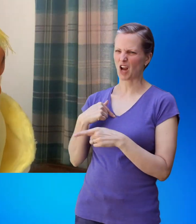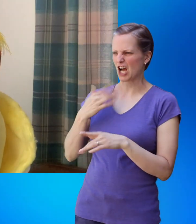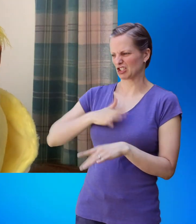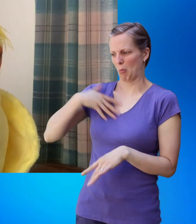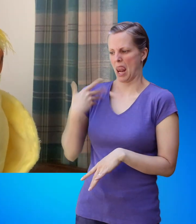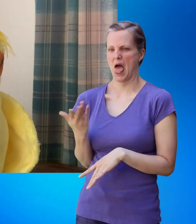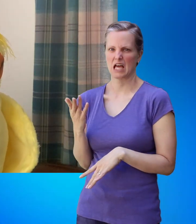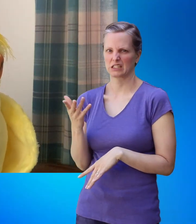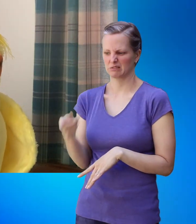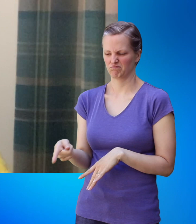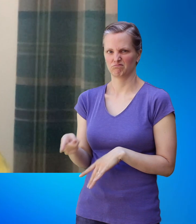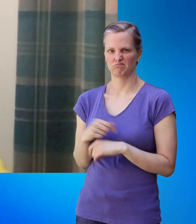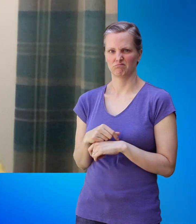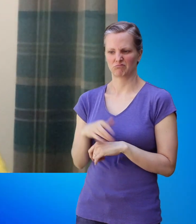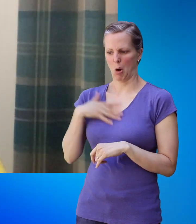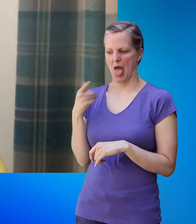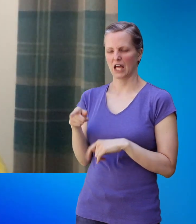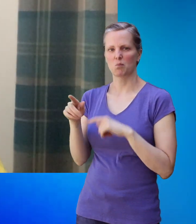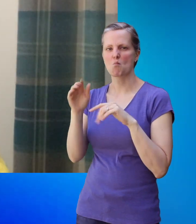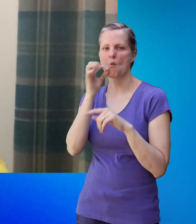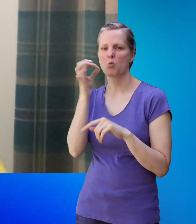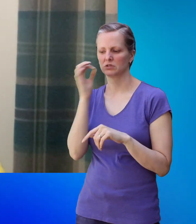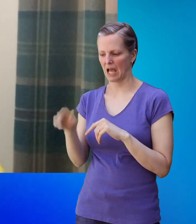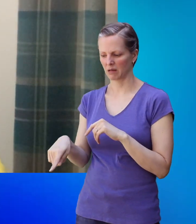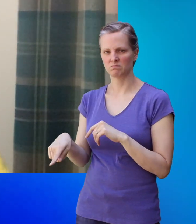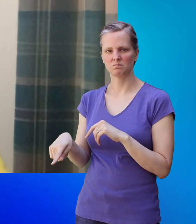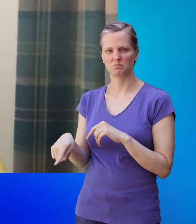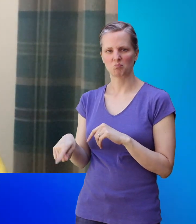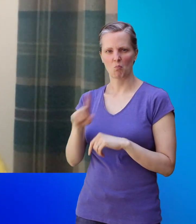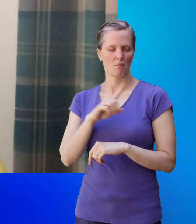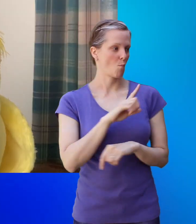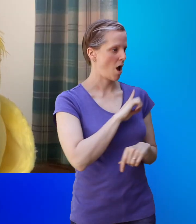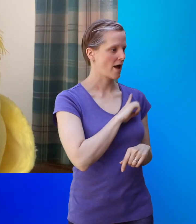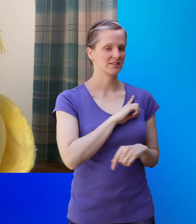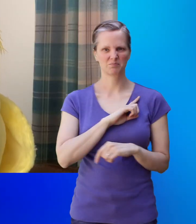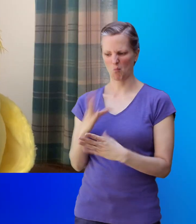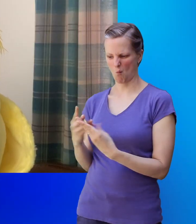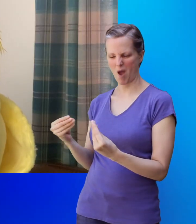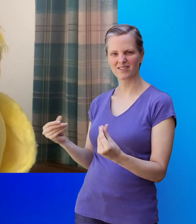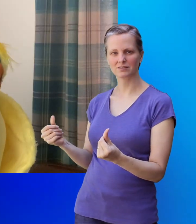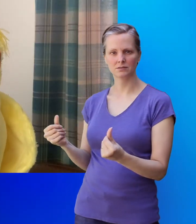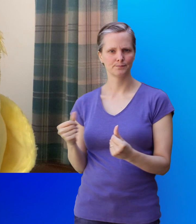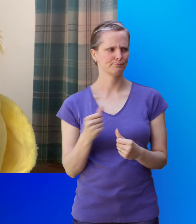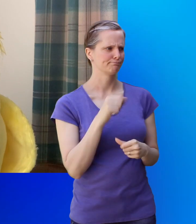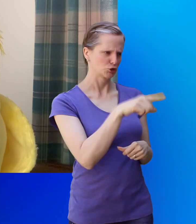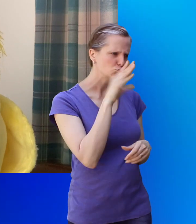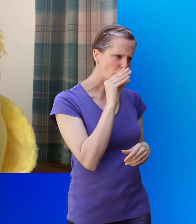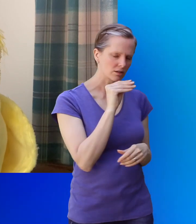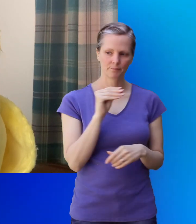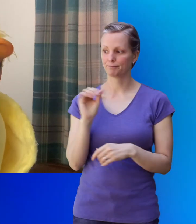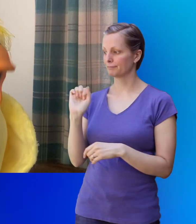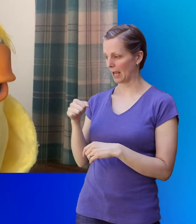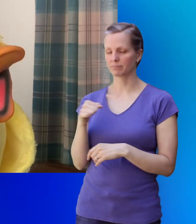like it. You don't like what? I don't like the water. Why not? It's all wet. So you're a duck. Yep, And you